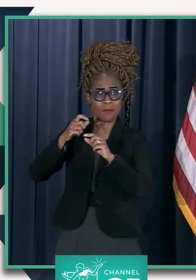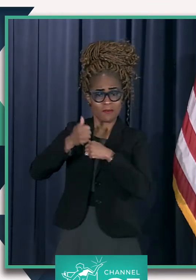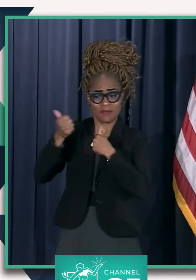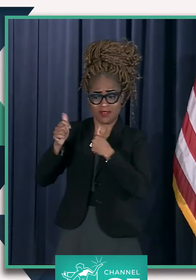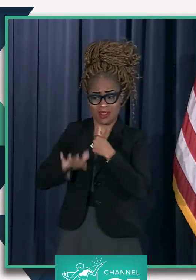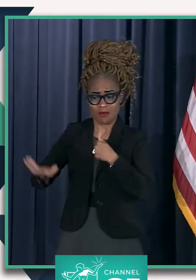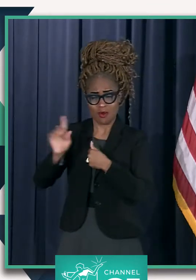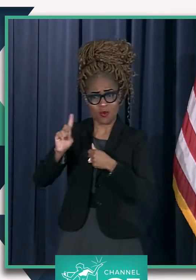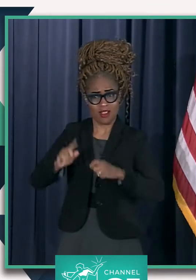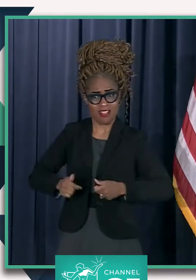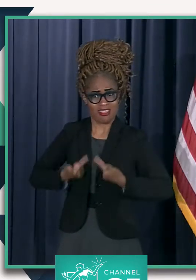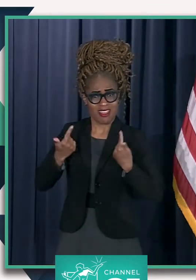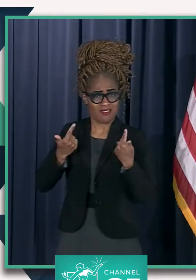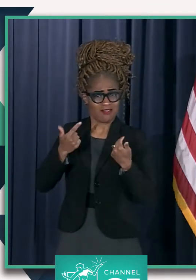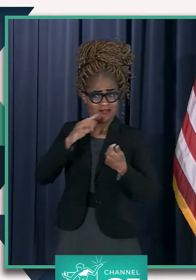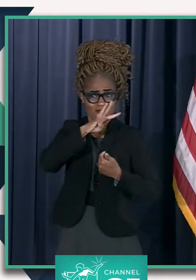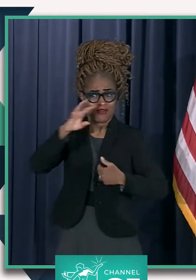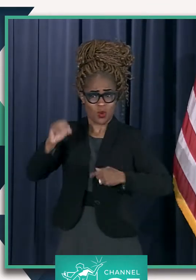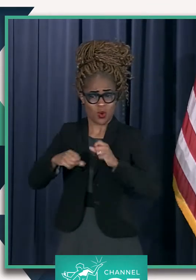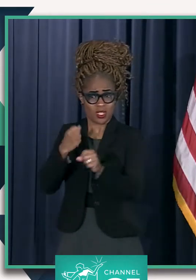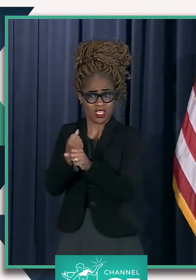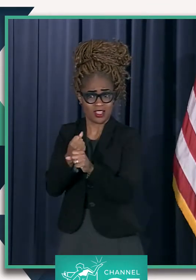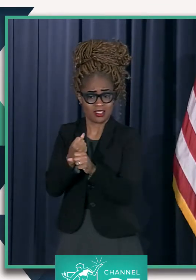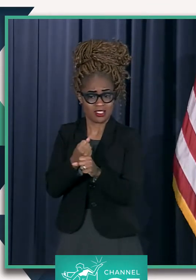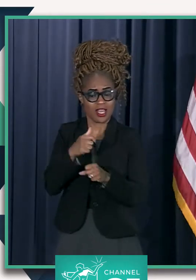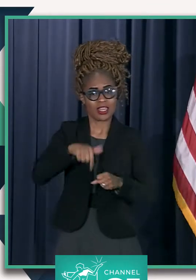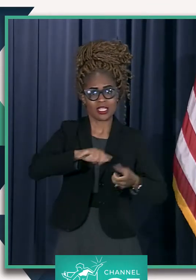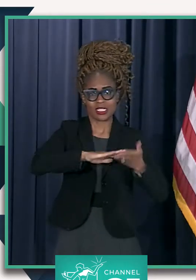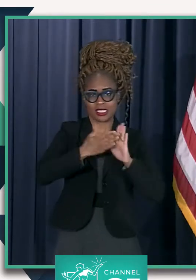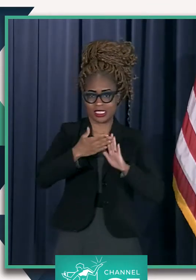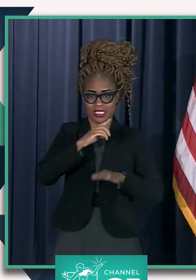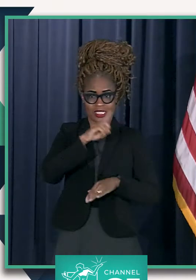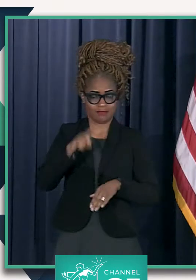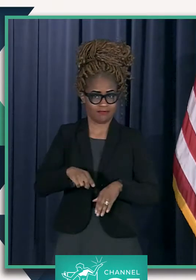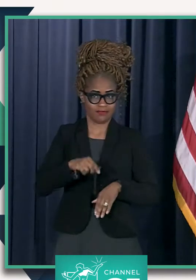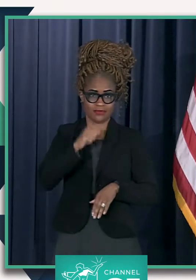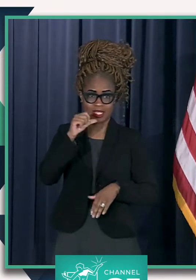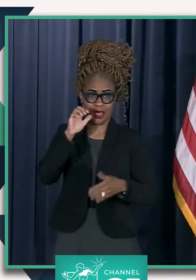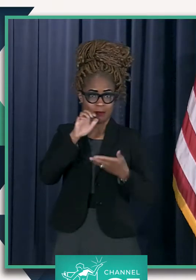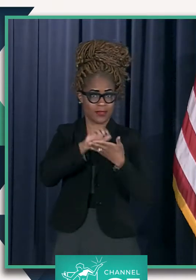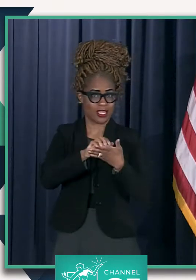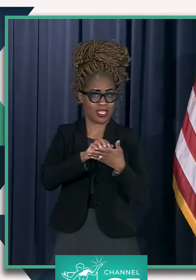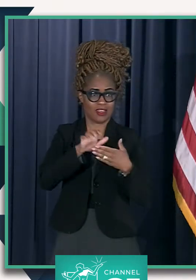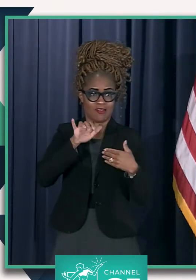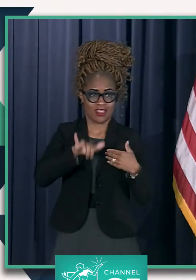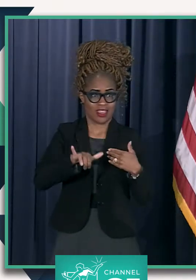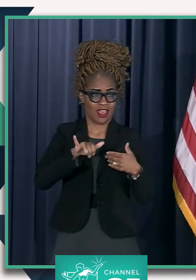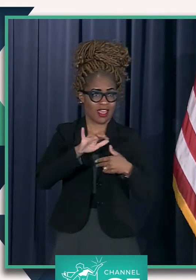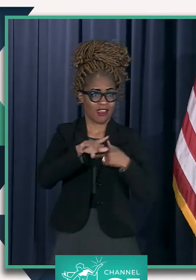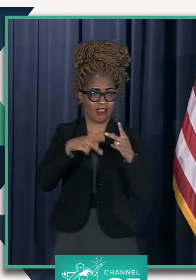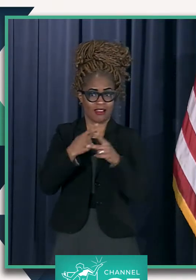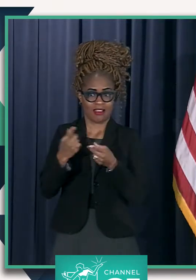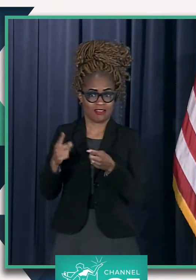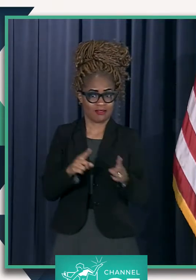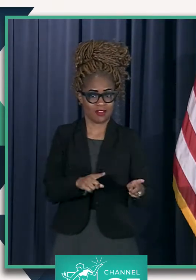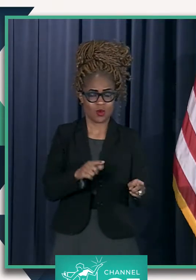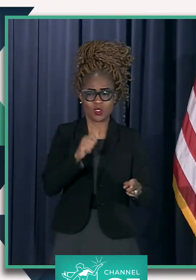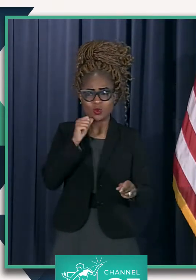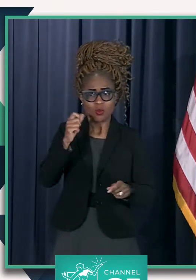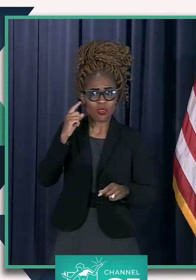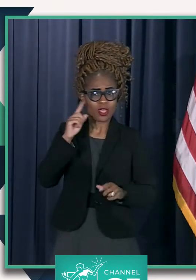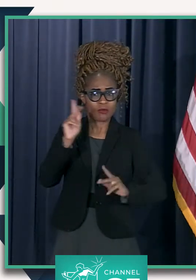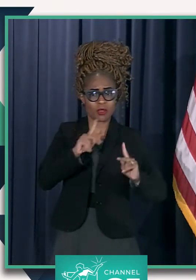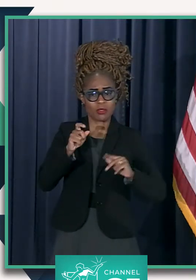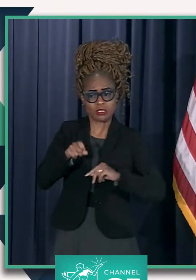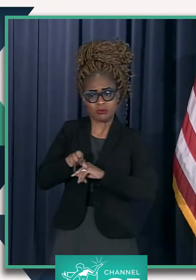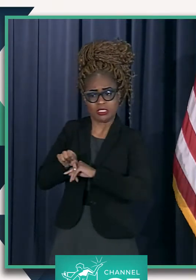years. In the city of Detroit, we do not believe in that principle. We don't think anybody should have to be pushed out